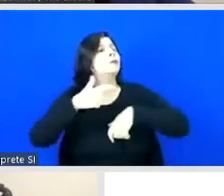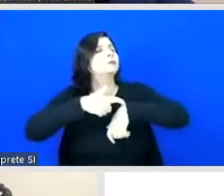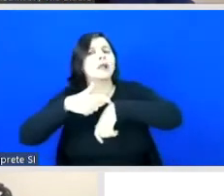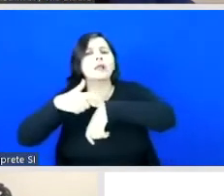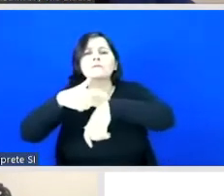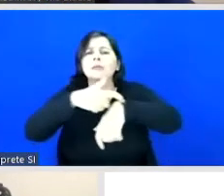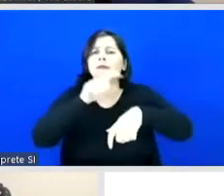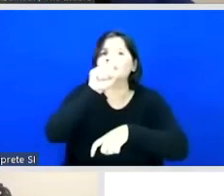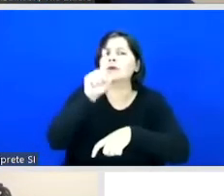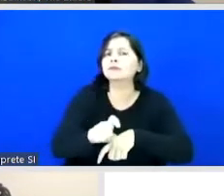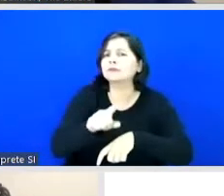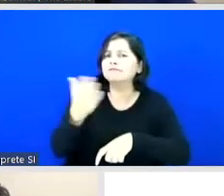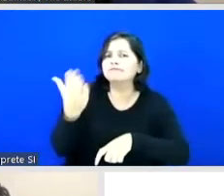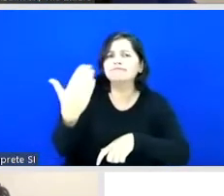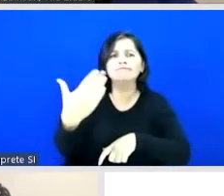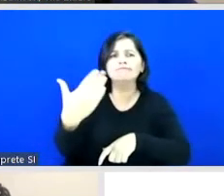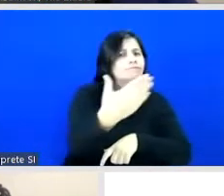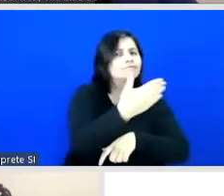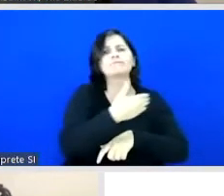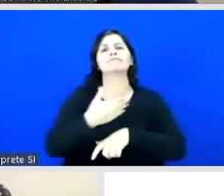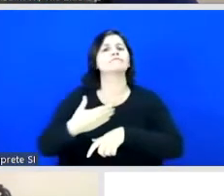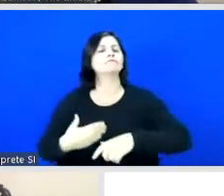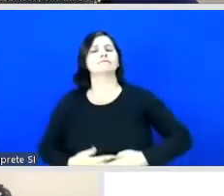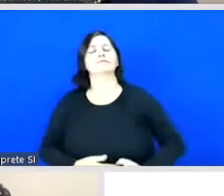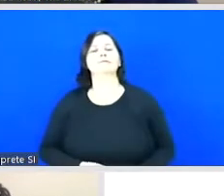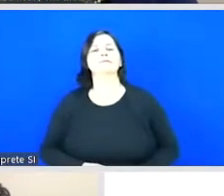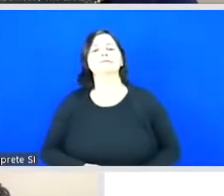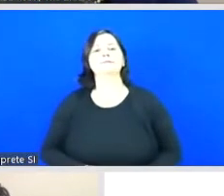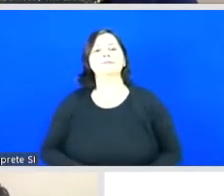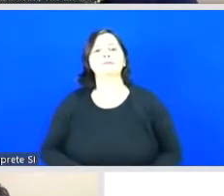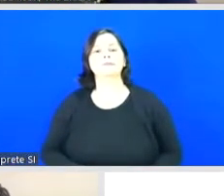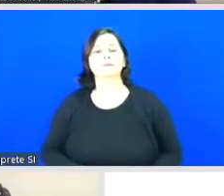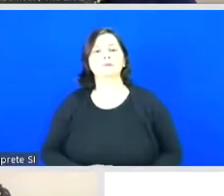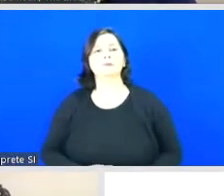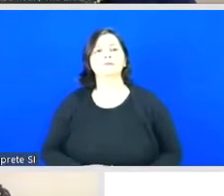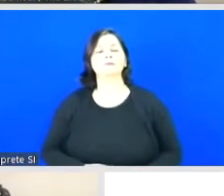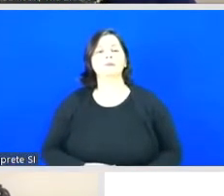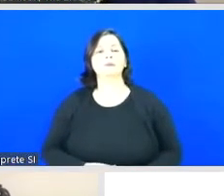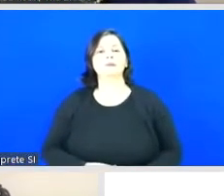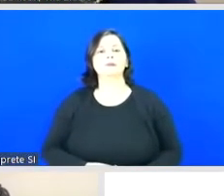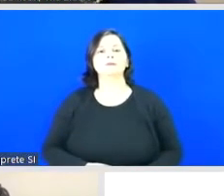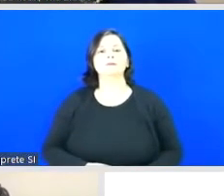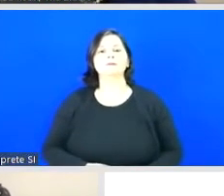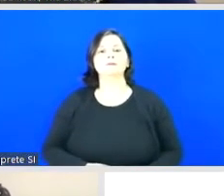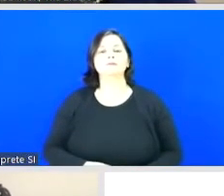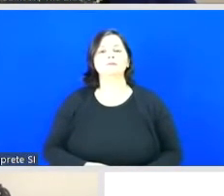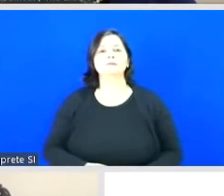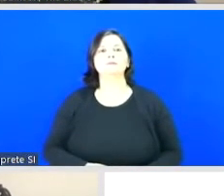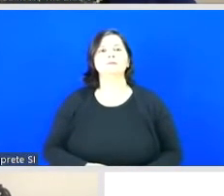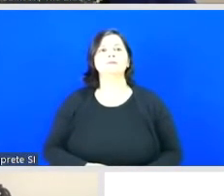in the comments through the contributions of the different participants. And we really appreciate all the